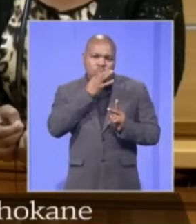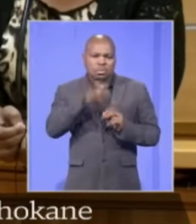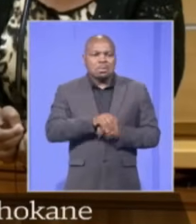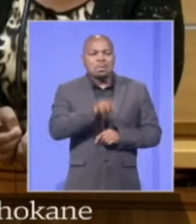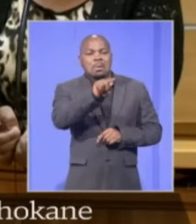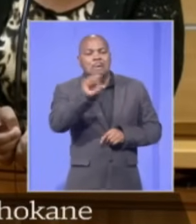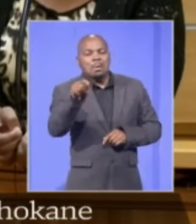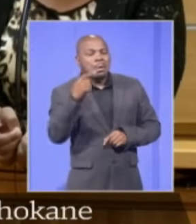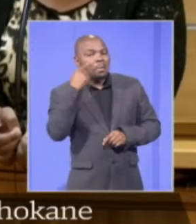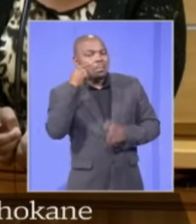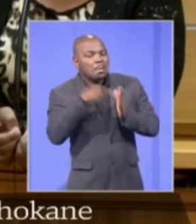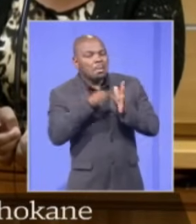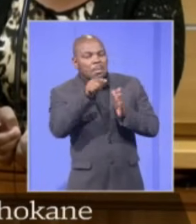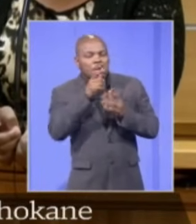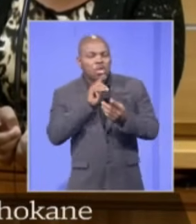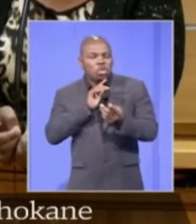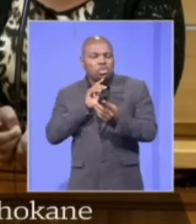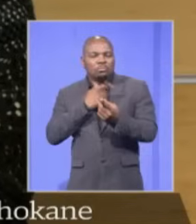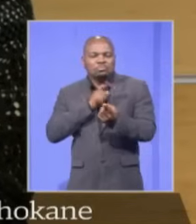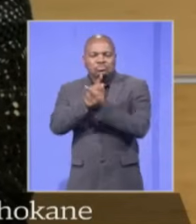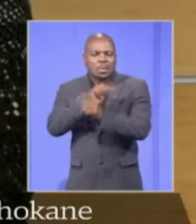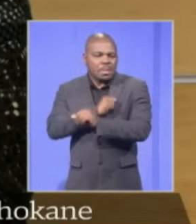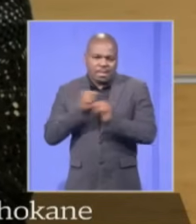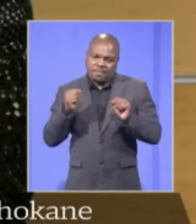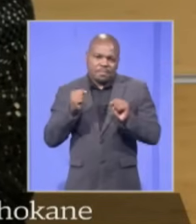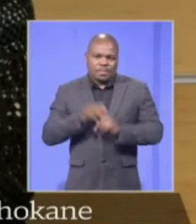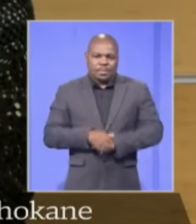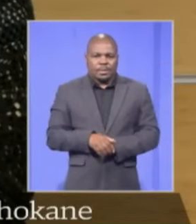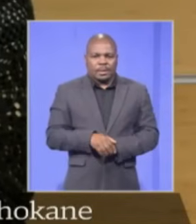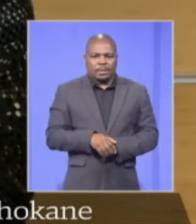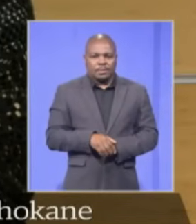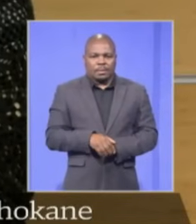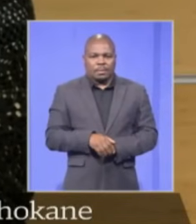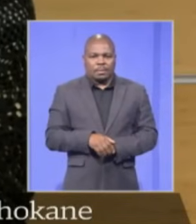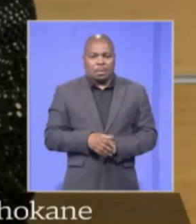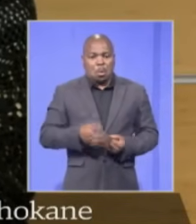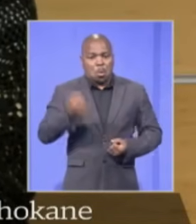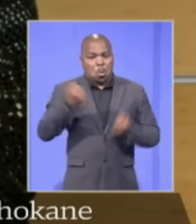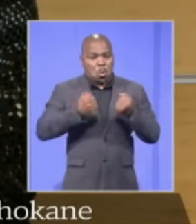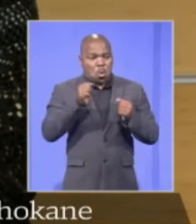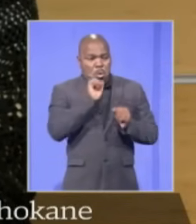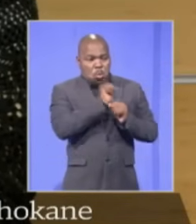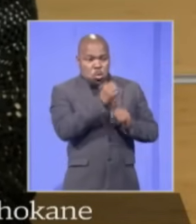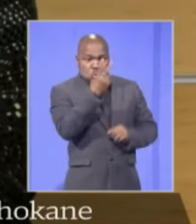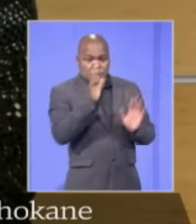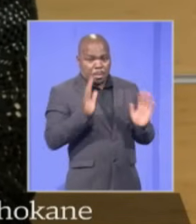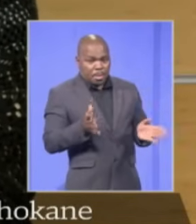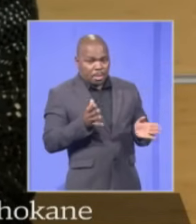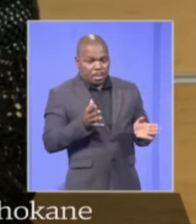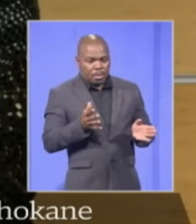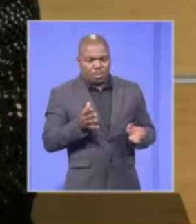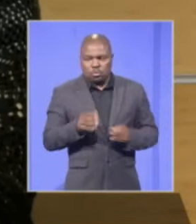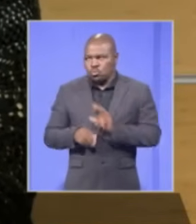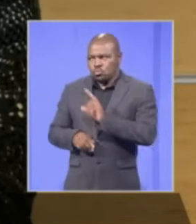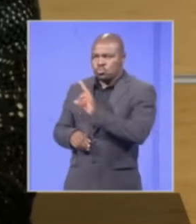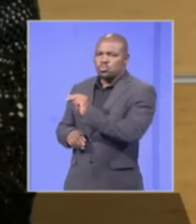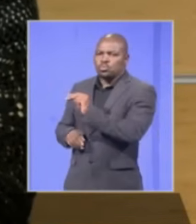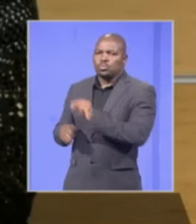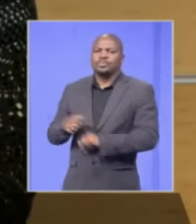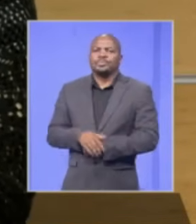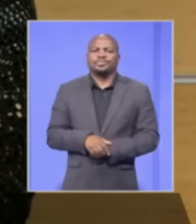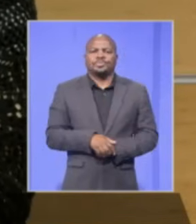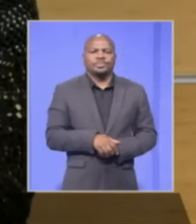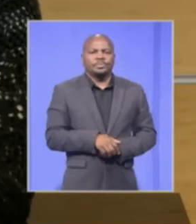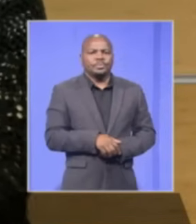le dihlatsi ya ka lokolwa ka peila. Ke tsona koloi tše pedi tšeo na go le tsona fela? No.